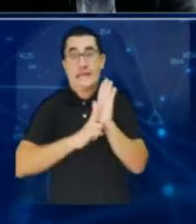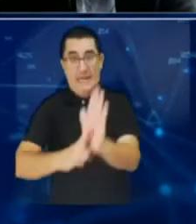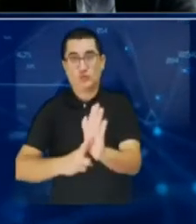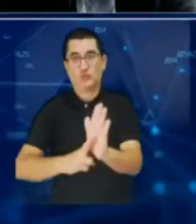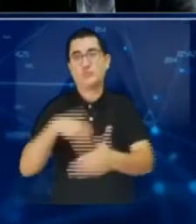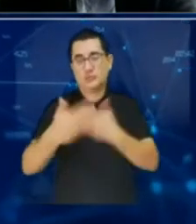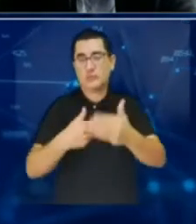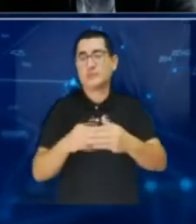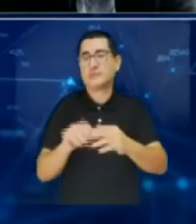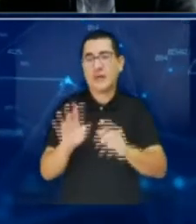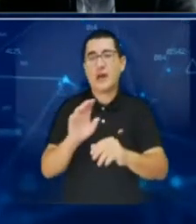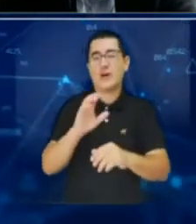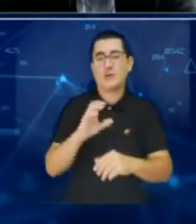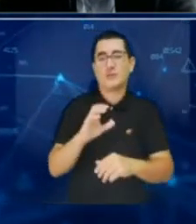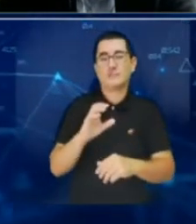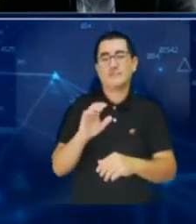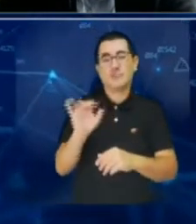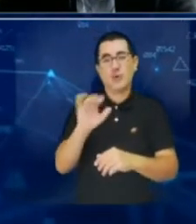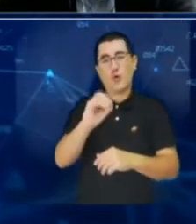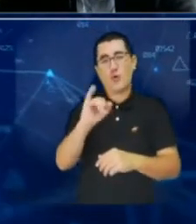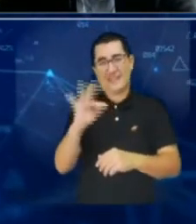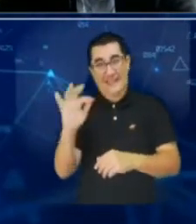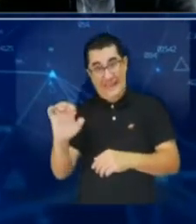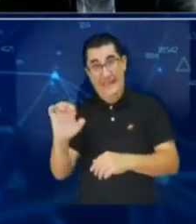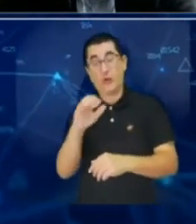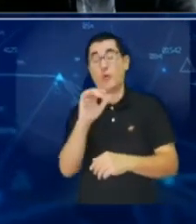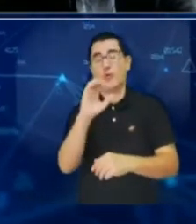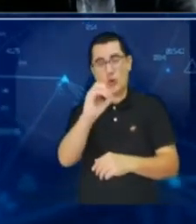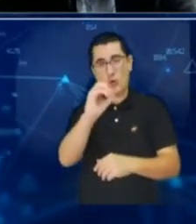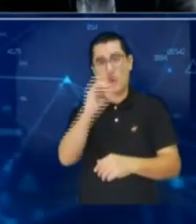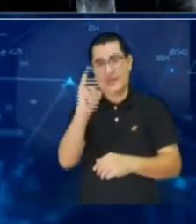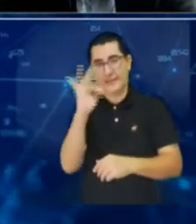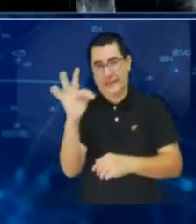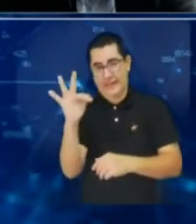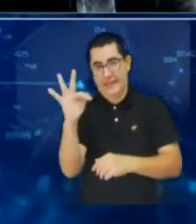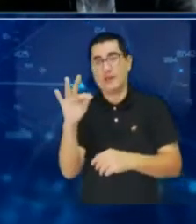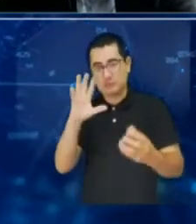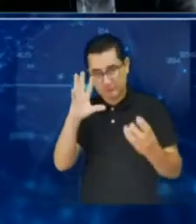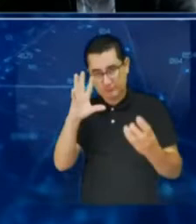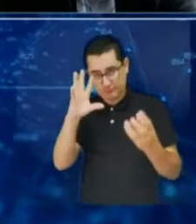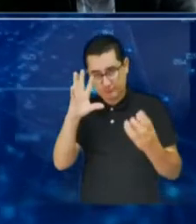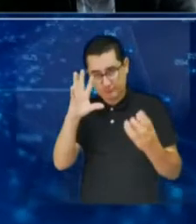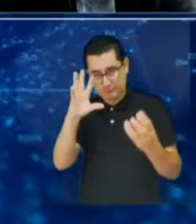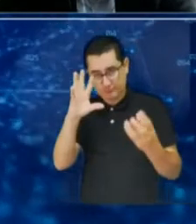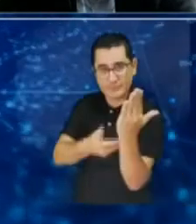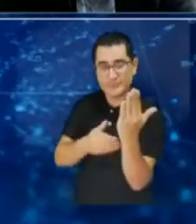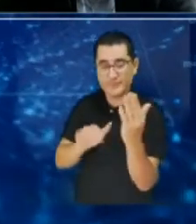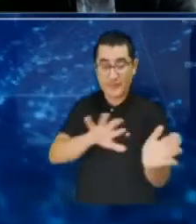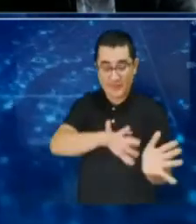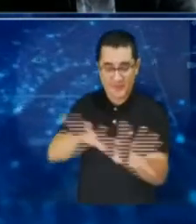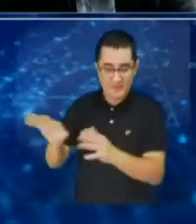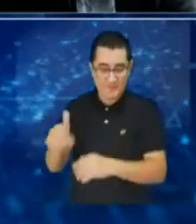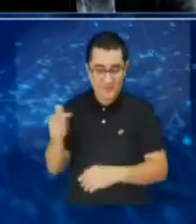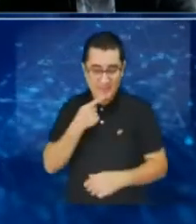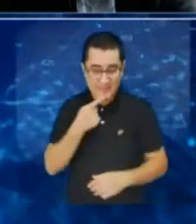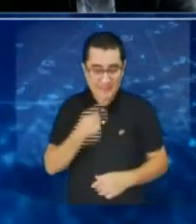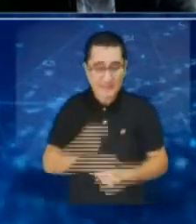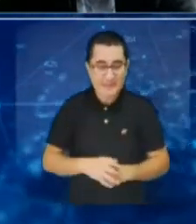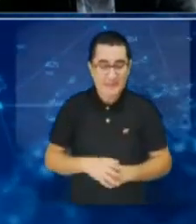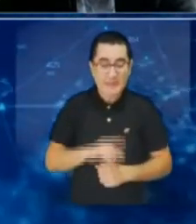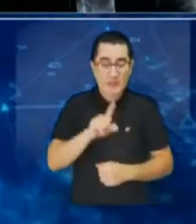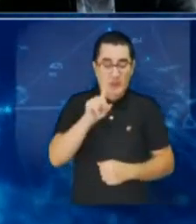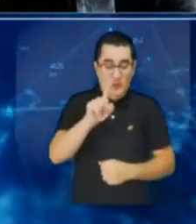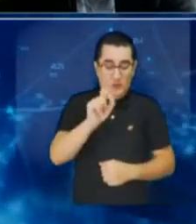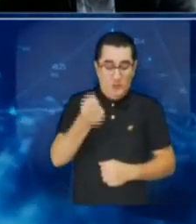oriented to the studies conducted by ITU. Now, fixed service